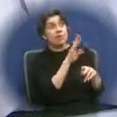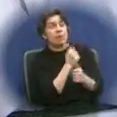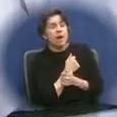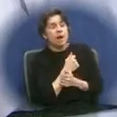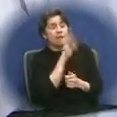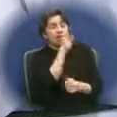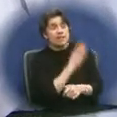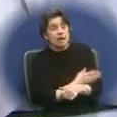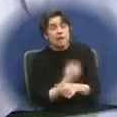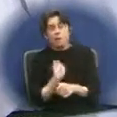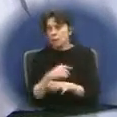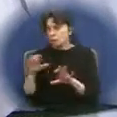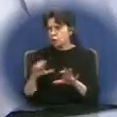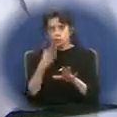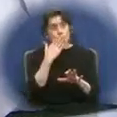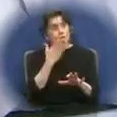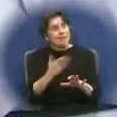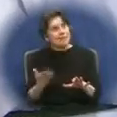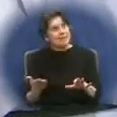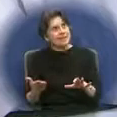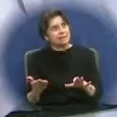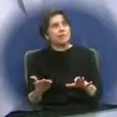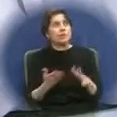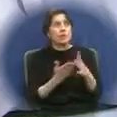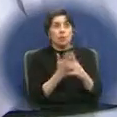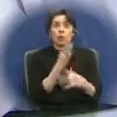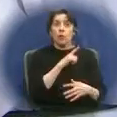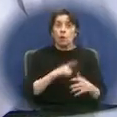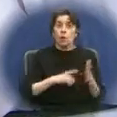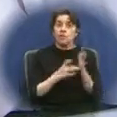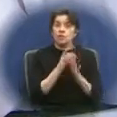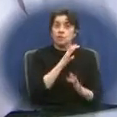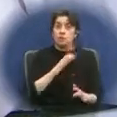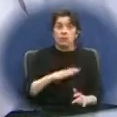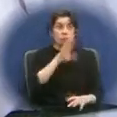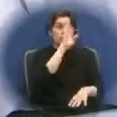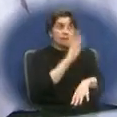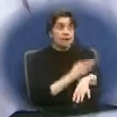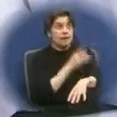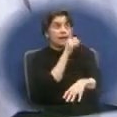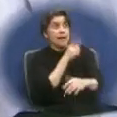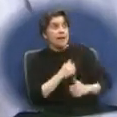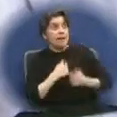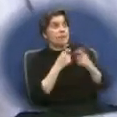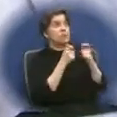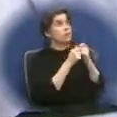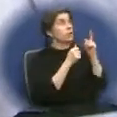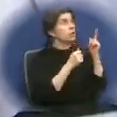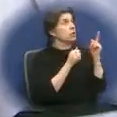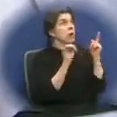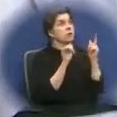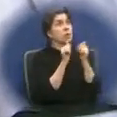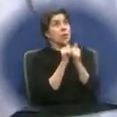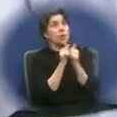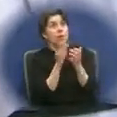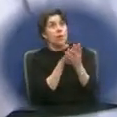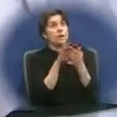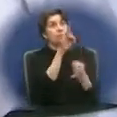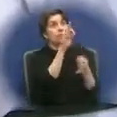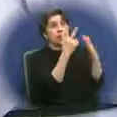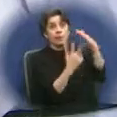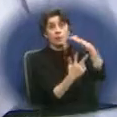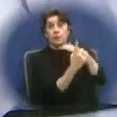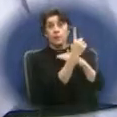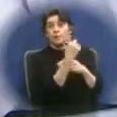abound in good works. Through our Lord Jesus Christ, your Son, who lives and reigns with you in the unity of the Holy Spirit, one God,